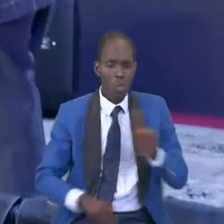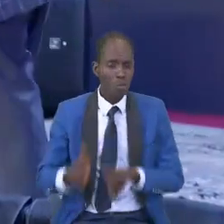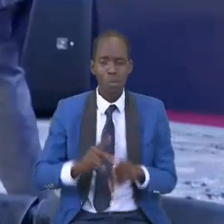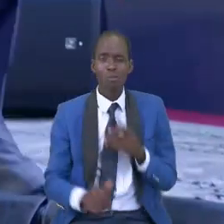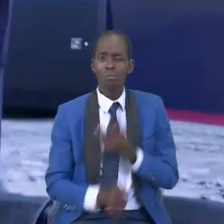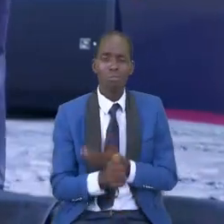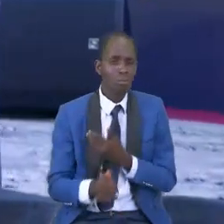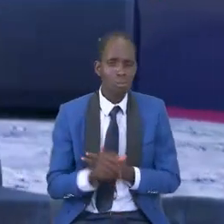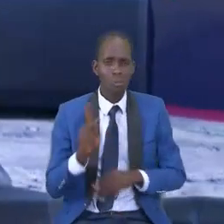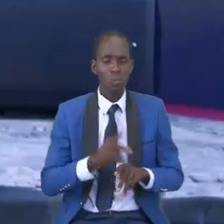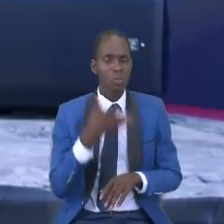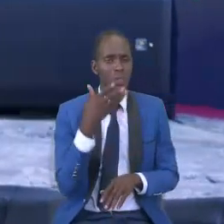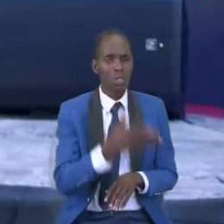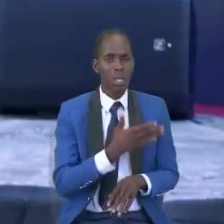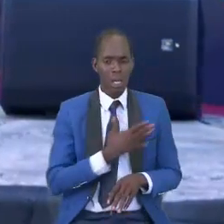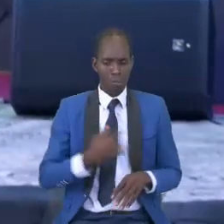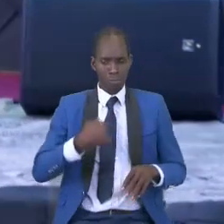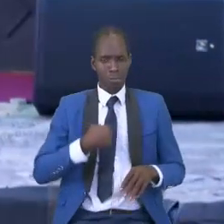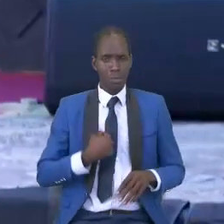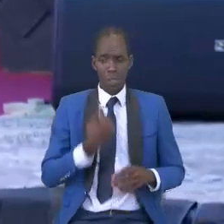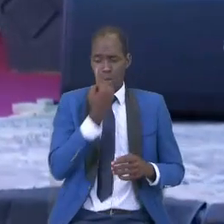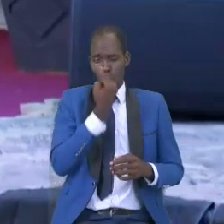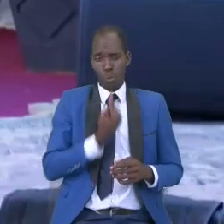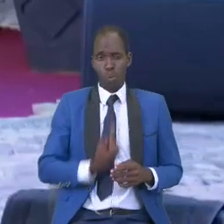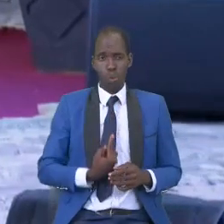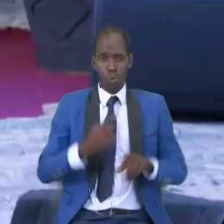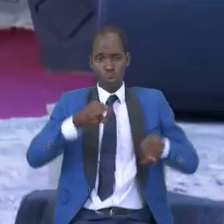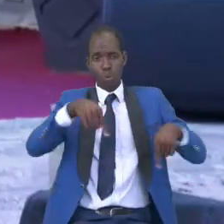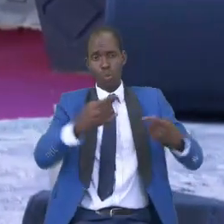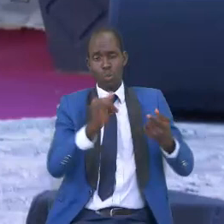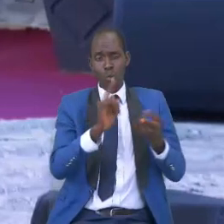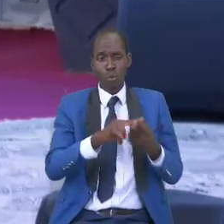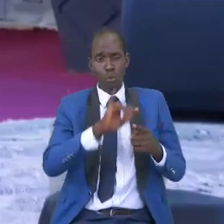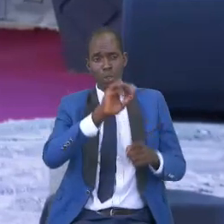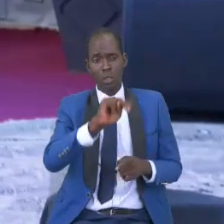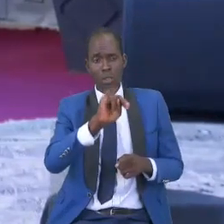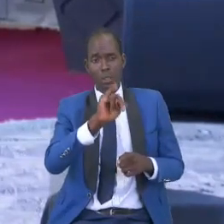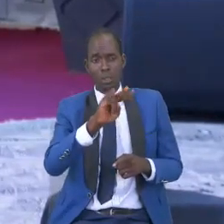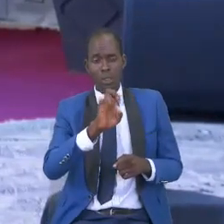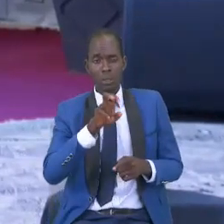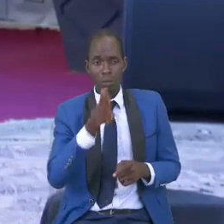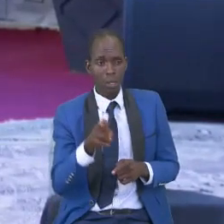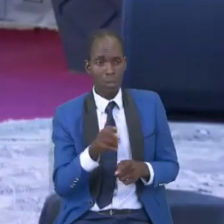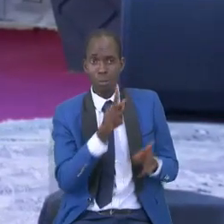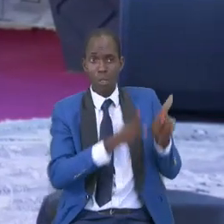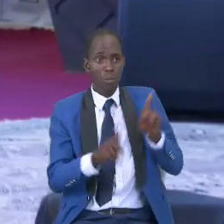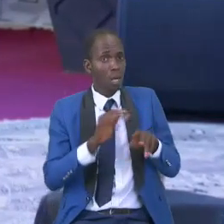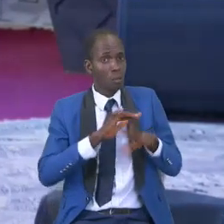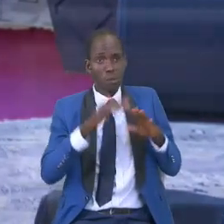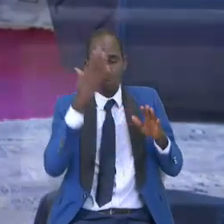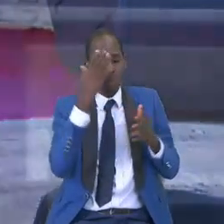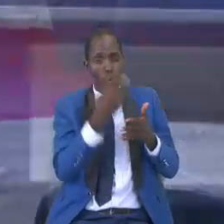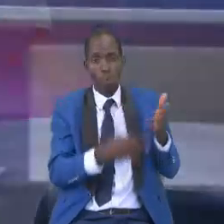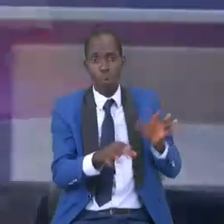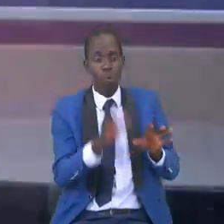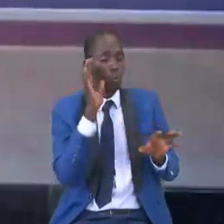Me alone going to Nineveh, those people, they're not predictable. That's why he